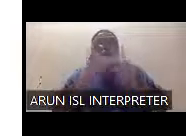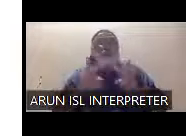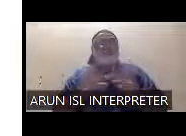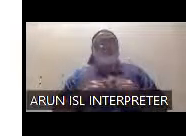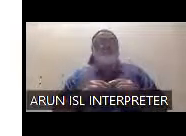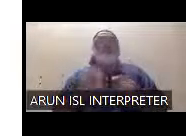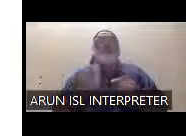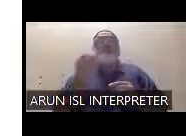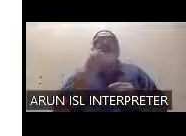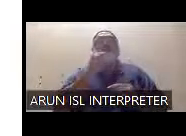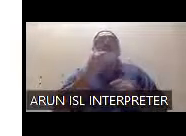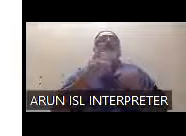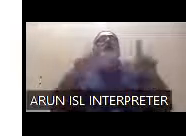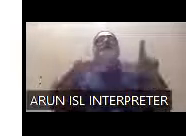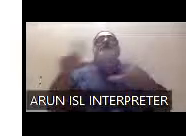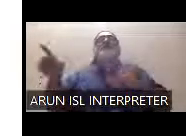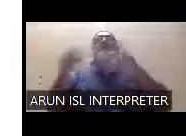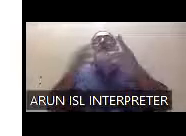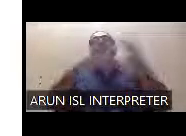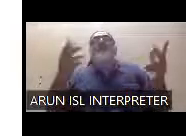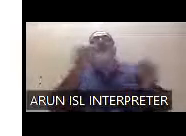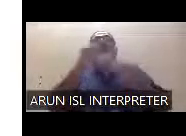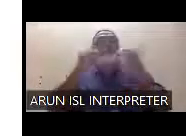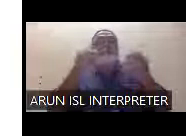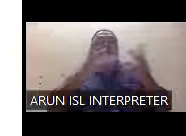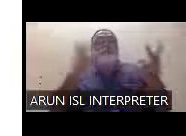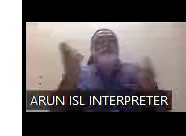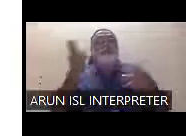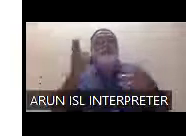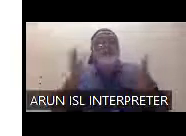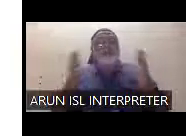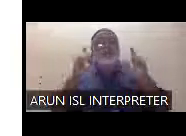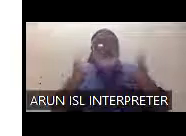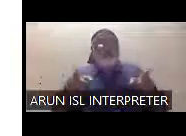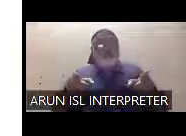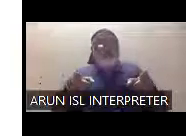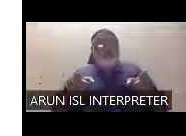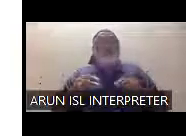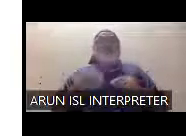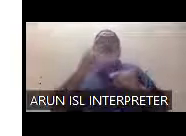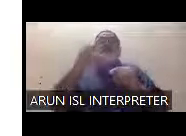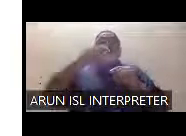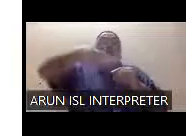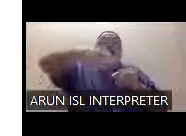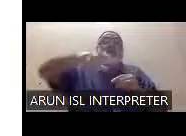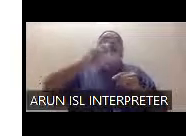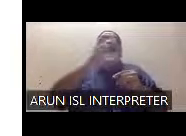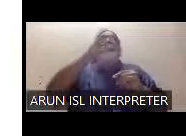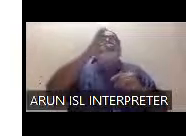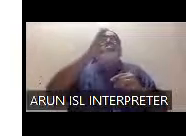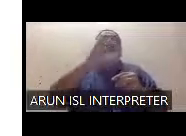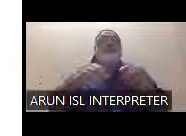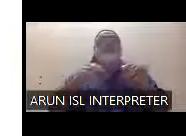And cafeterias and eateries should also be accessible, whatever is there in the railway station for people with disabilities. Drinking water facilities